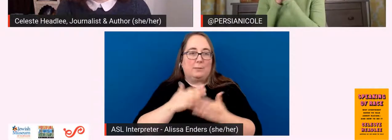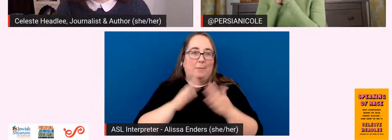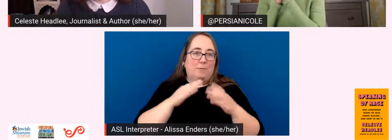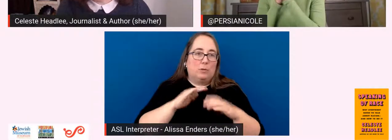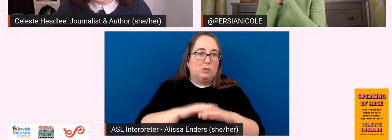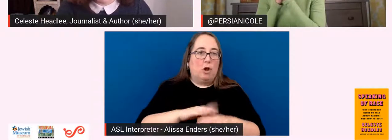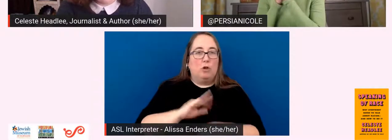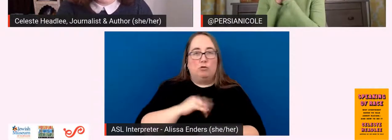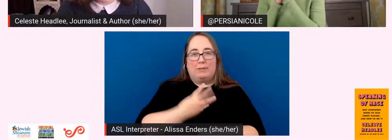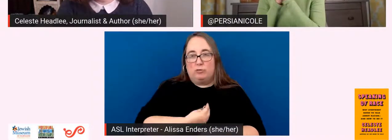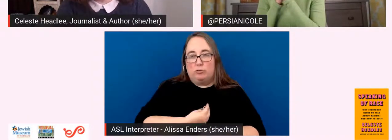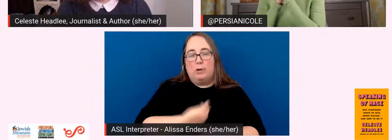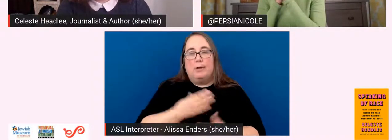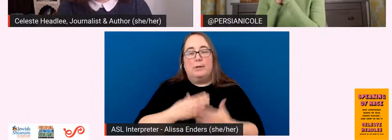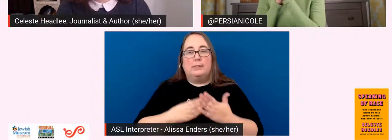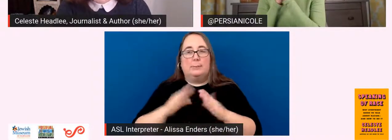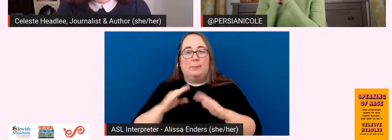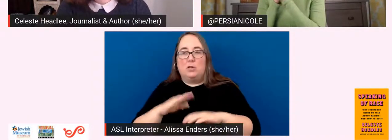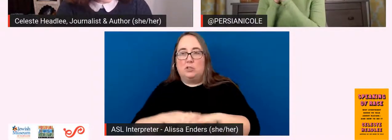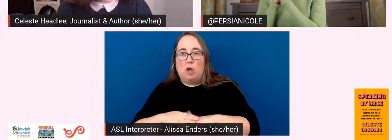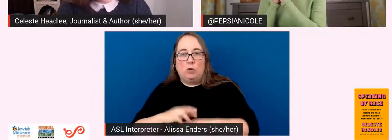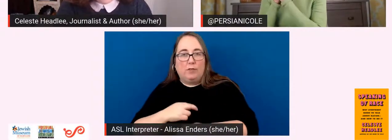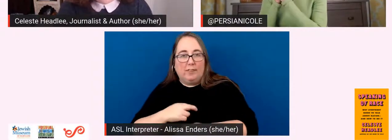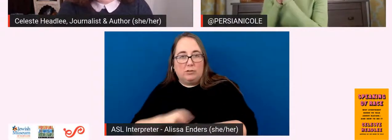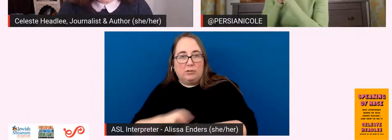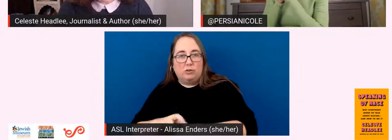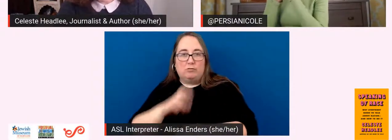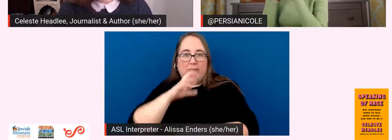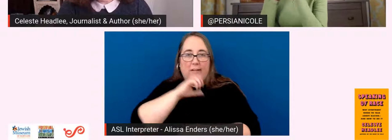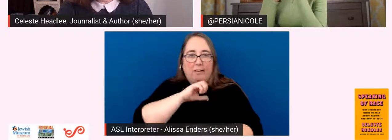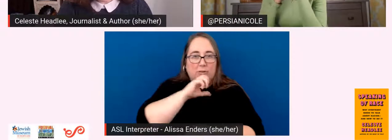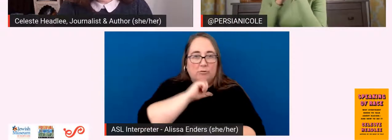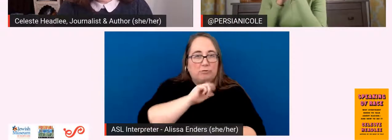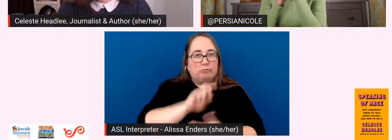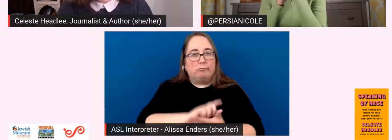on transgender. There are some that are focused on religion, ageism.